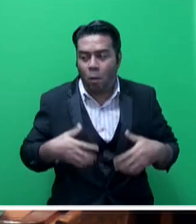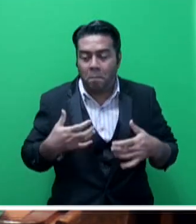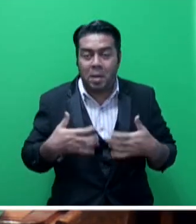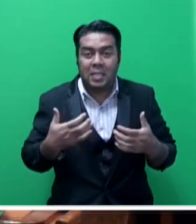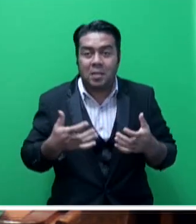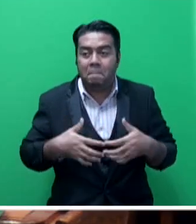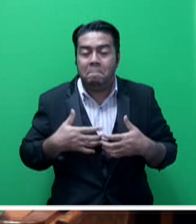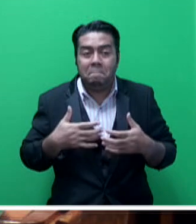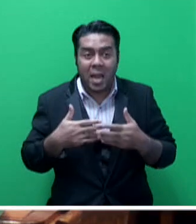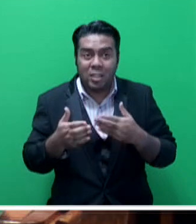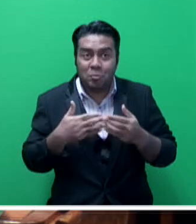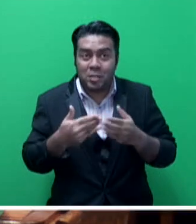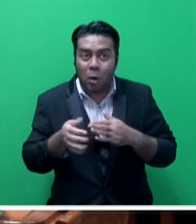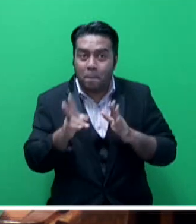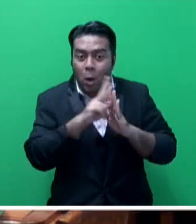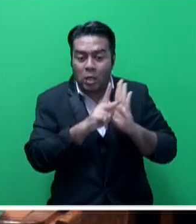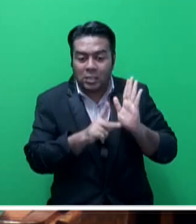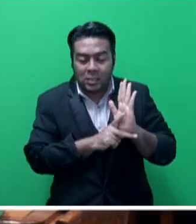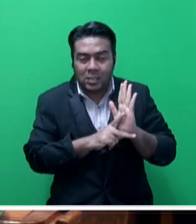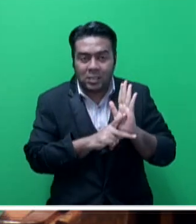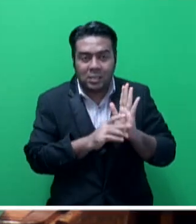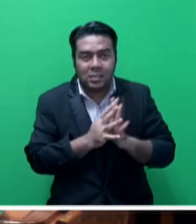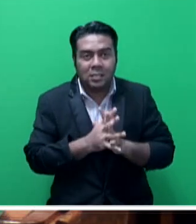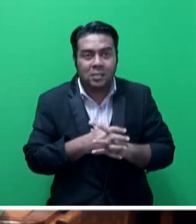policy that's